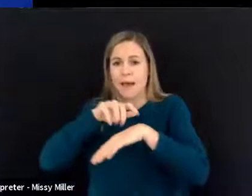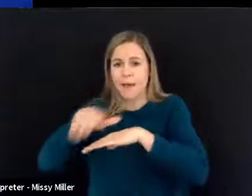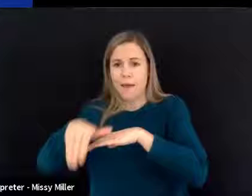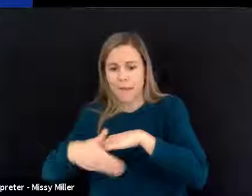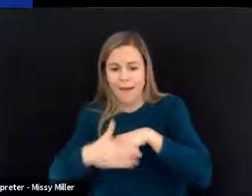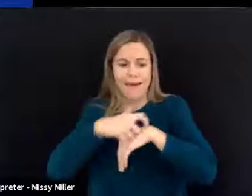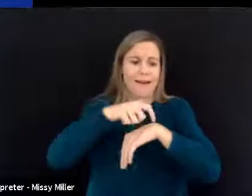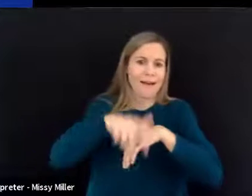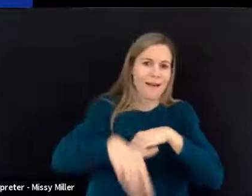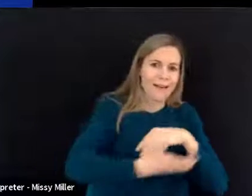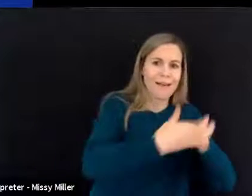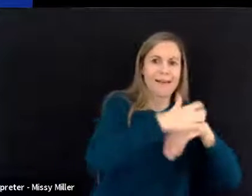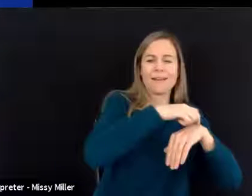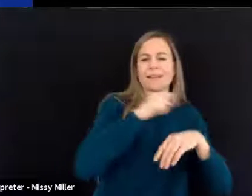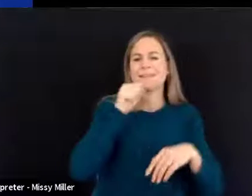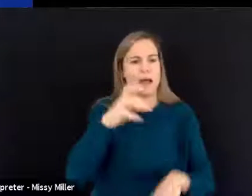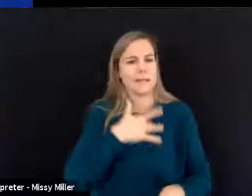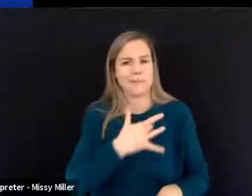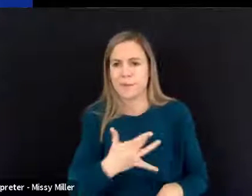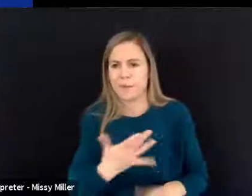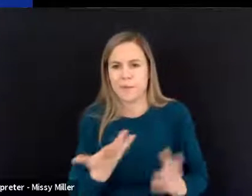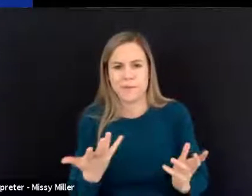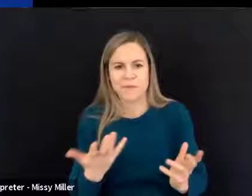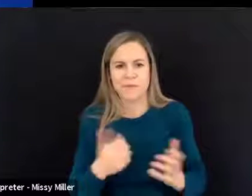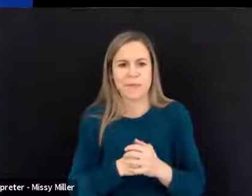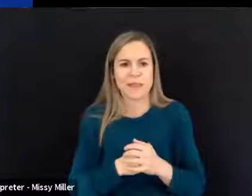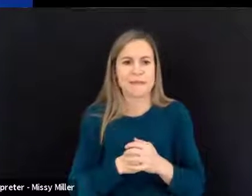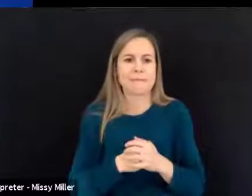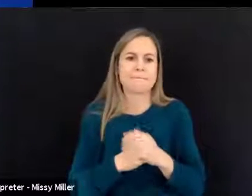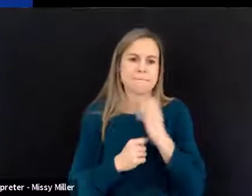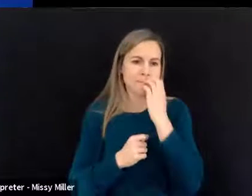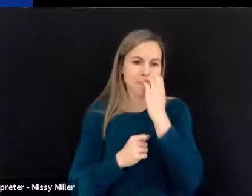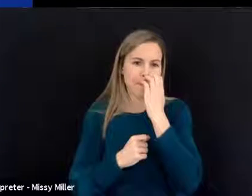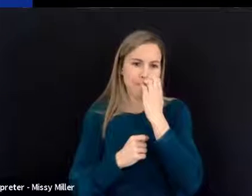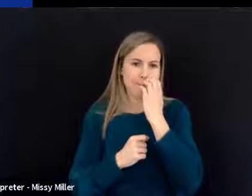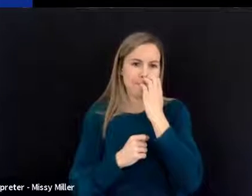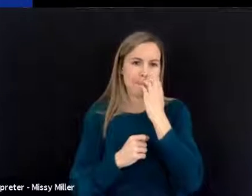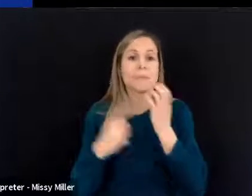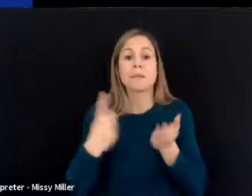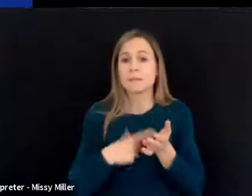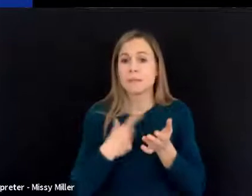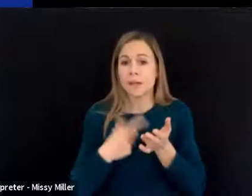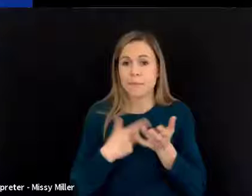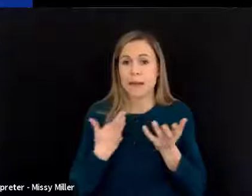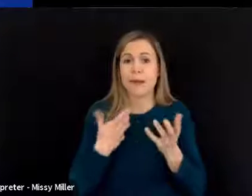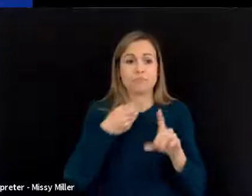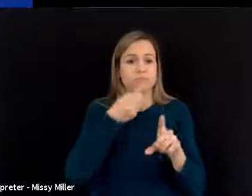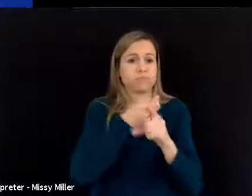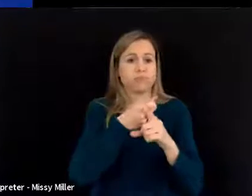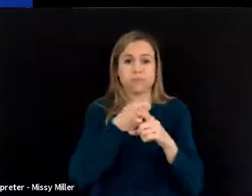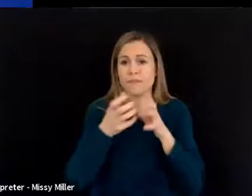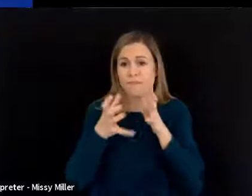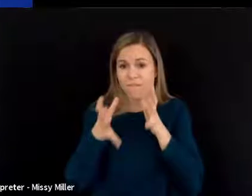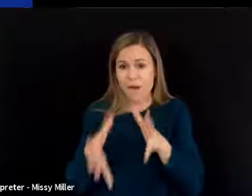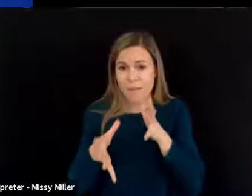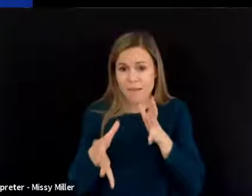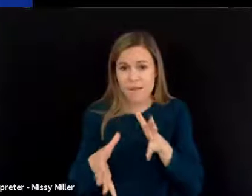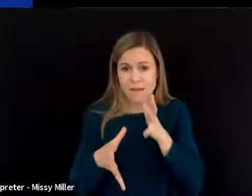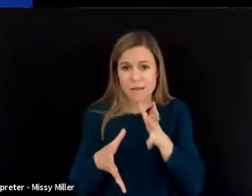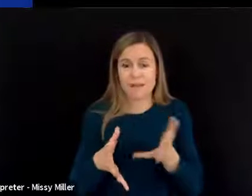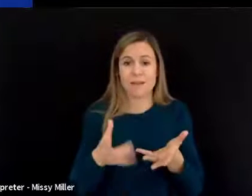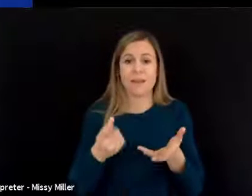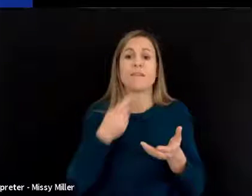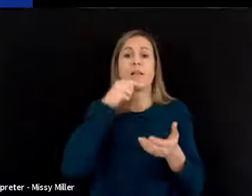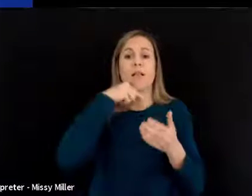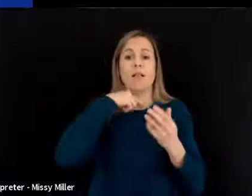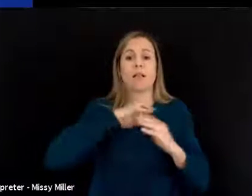non-sleeping cycles, because that's what we hear about. Sometimes they will have cyclic vomiting, which again, things get blocked